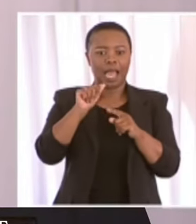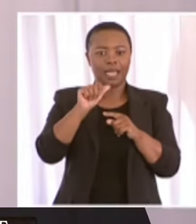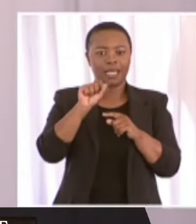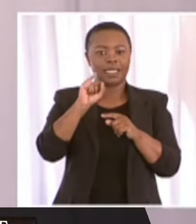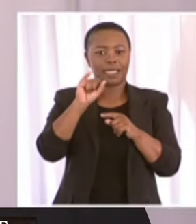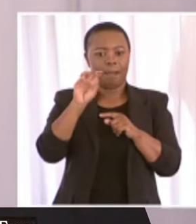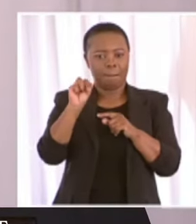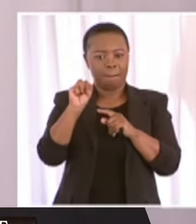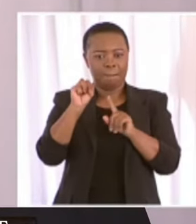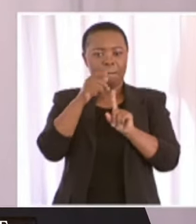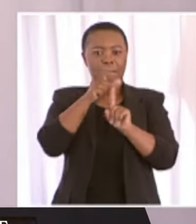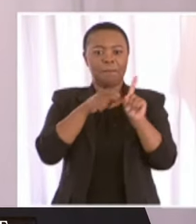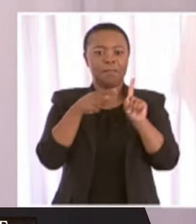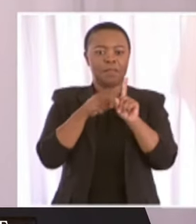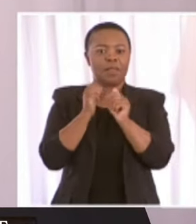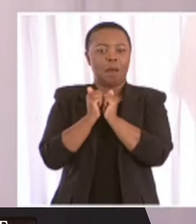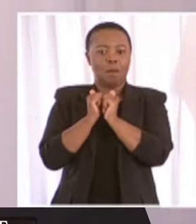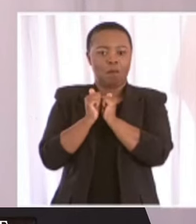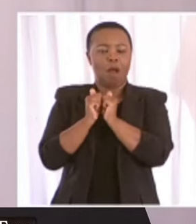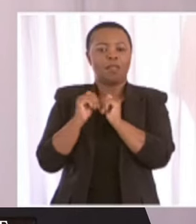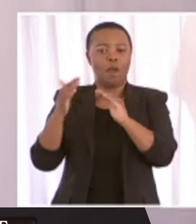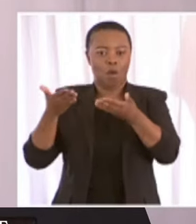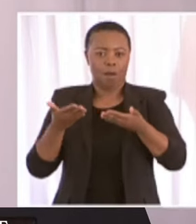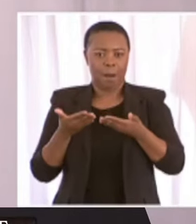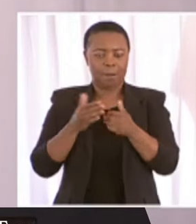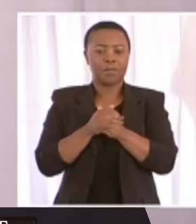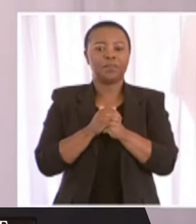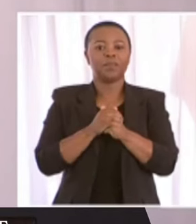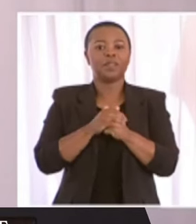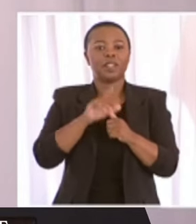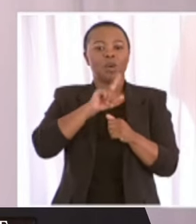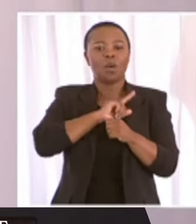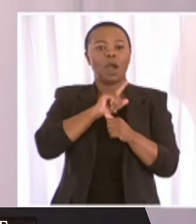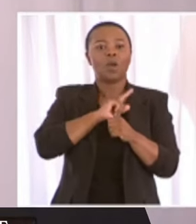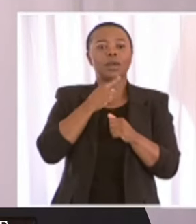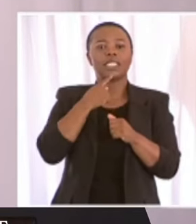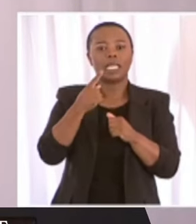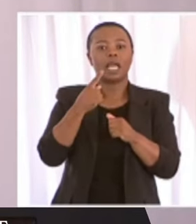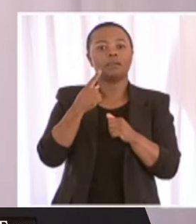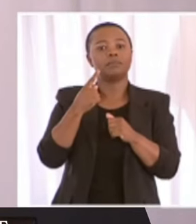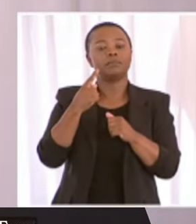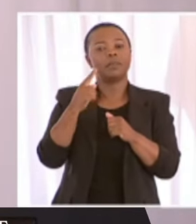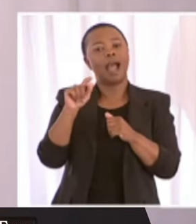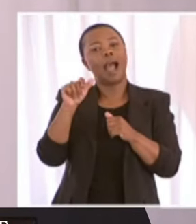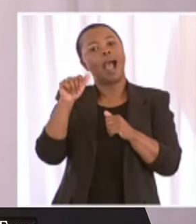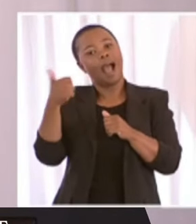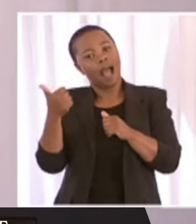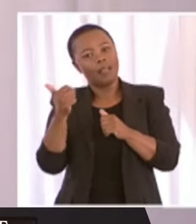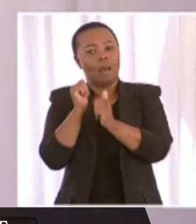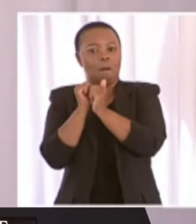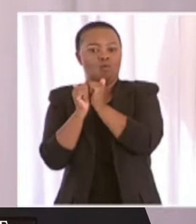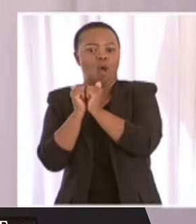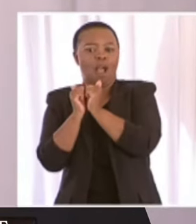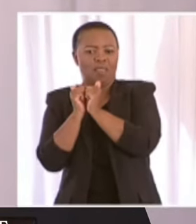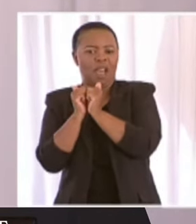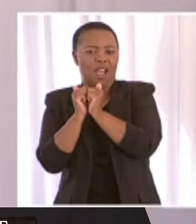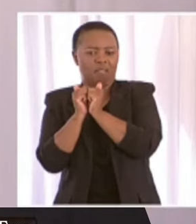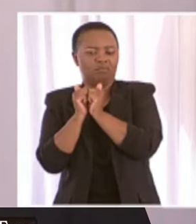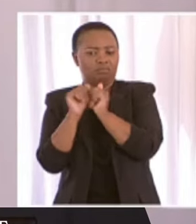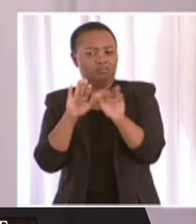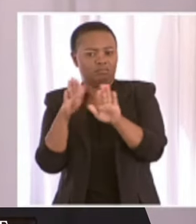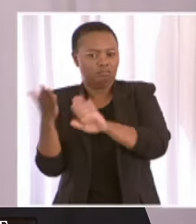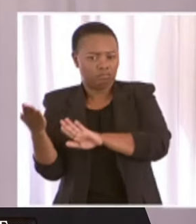Can't but remember that a few months ago we said goodbye to another Pahad brother, Minister Isup